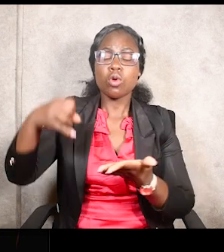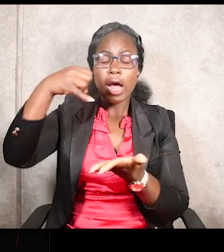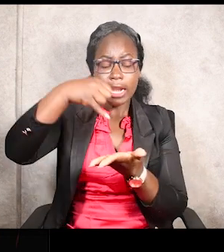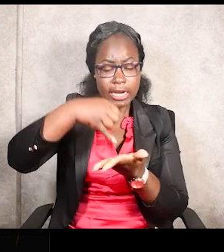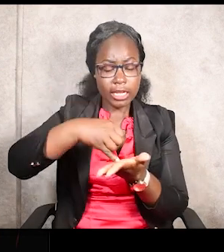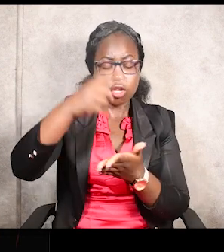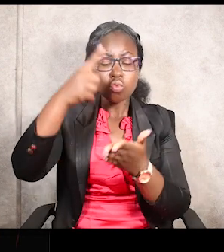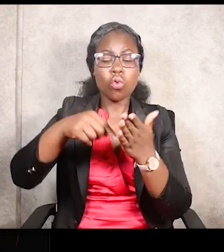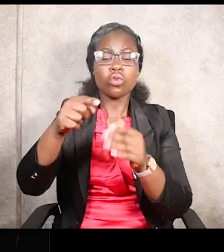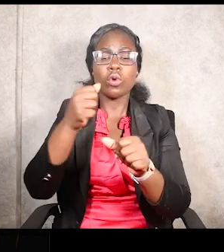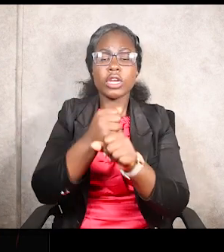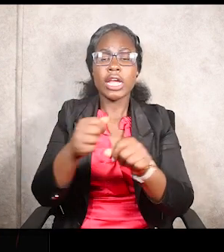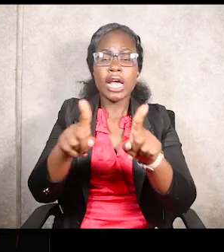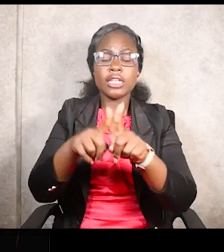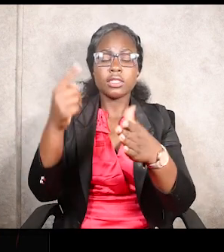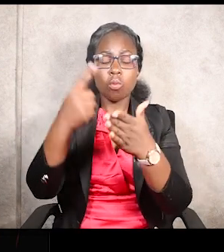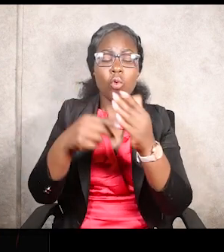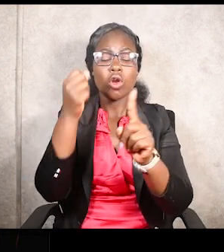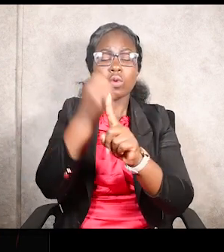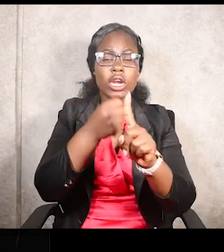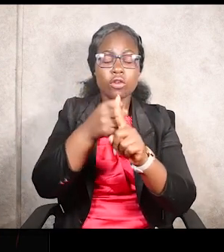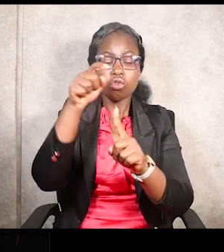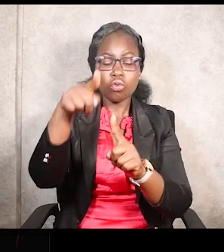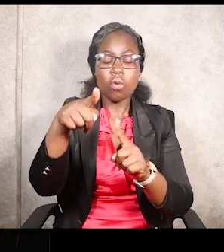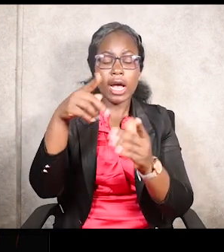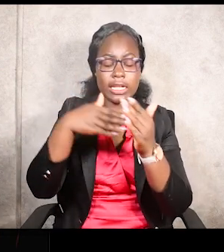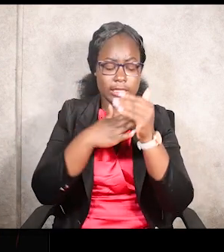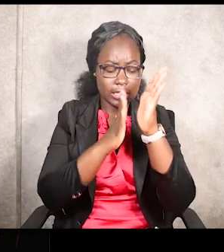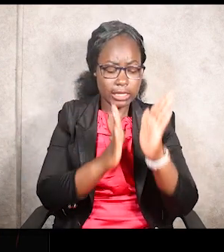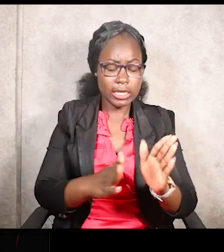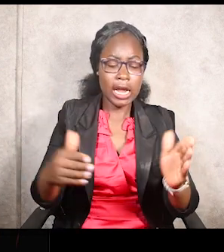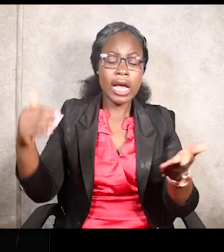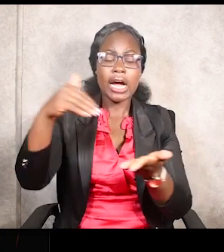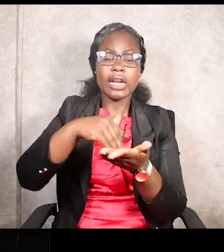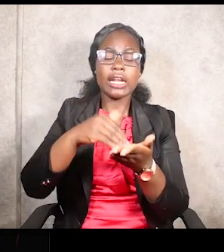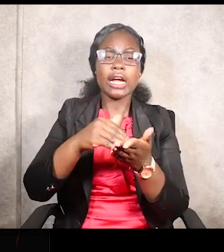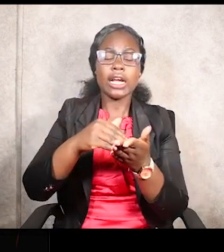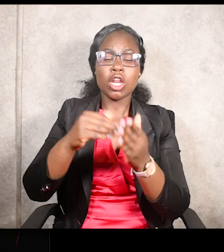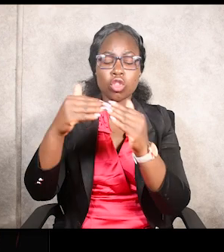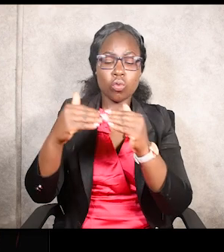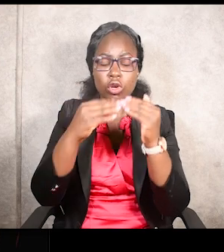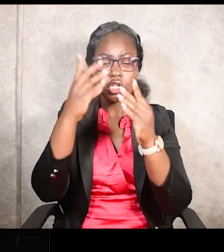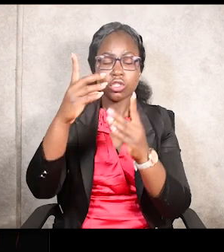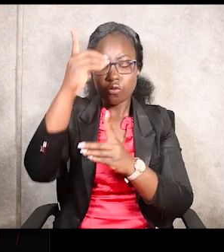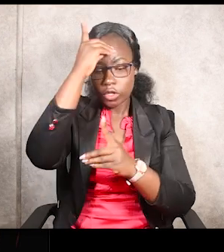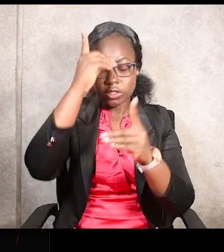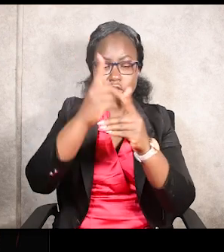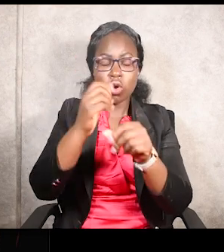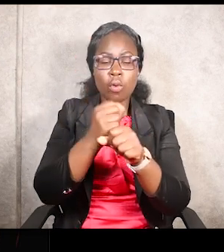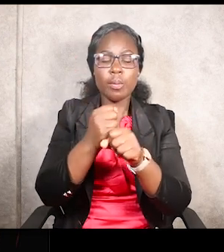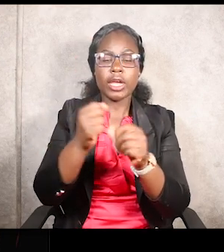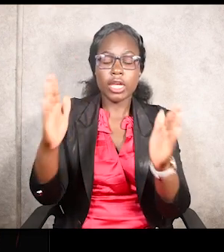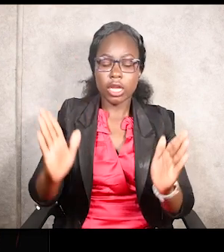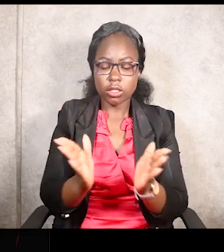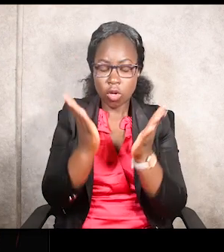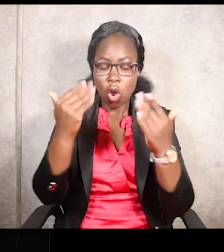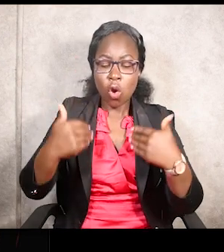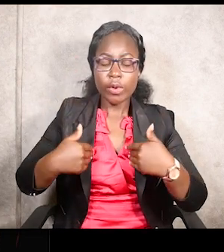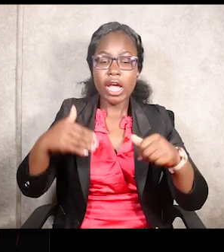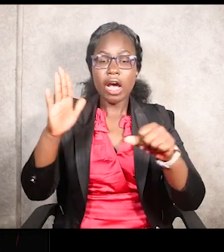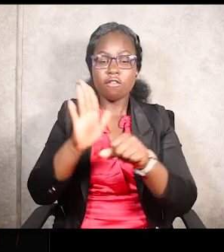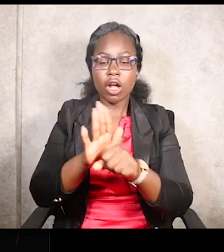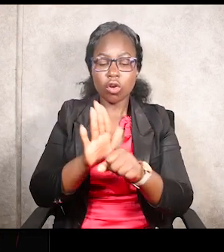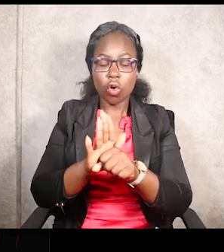what you're doing and what you're advocating for as a leader. And again, the quality of decision making is improved. There are many challenges